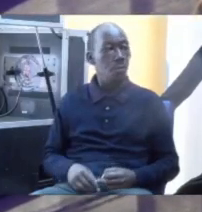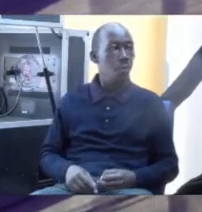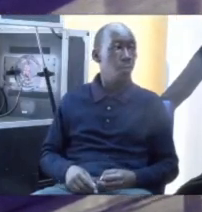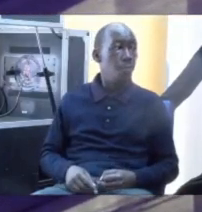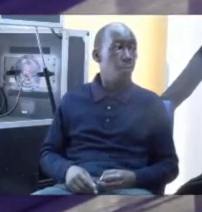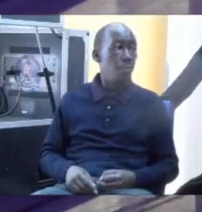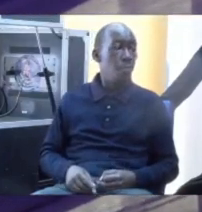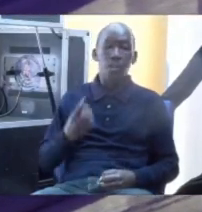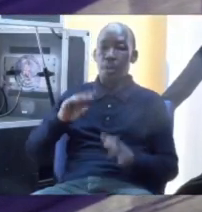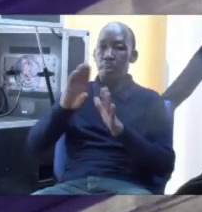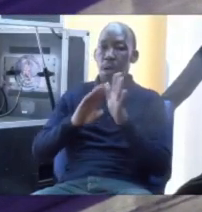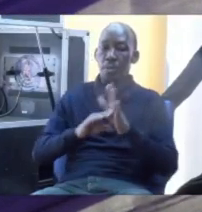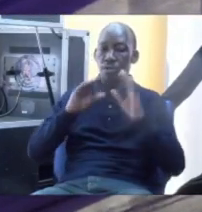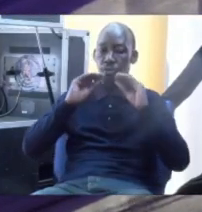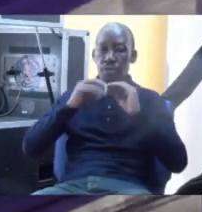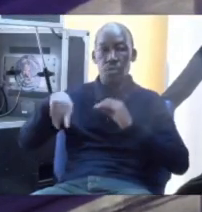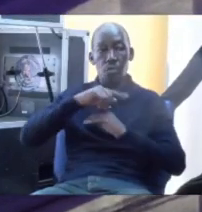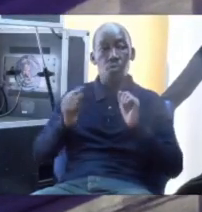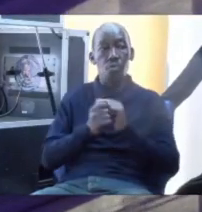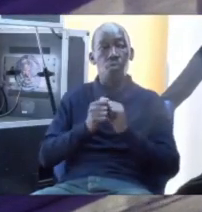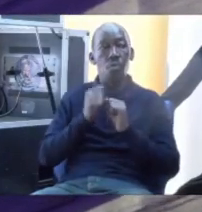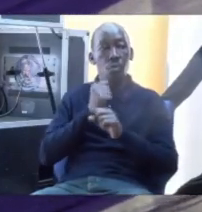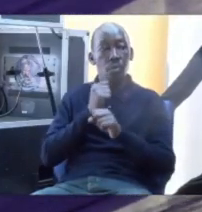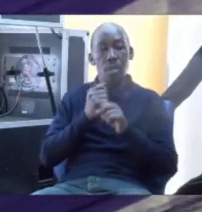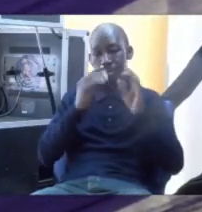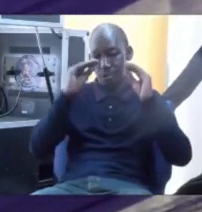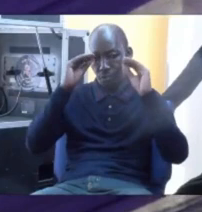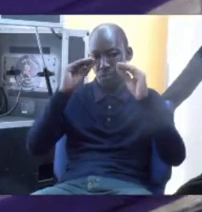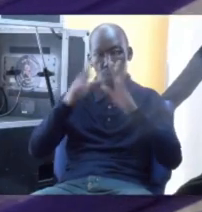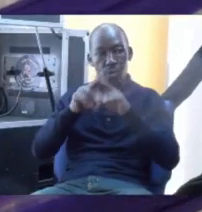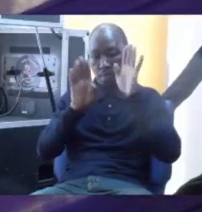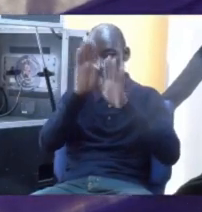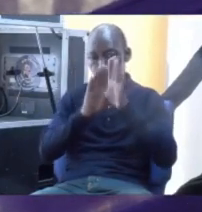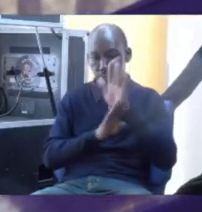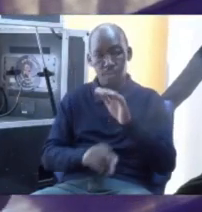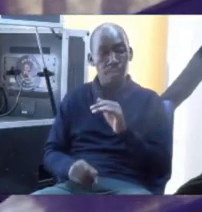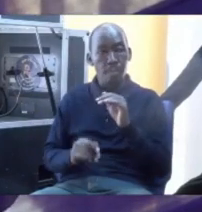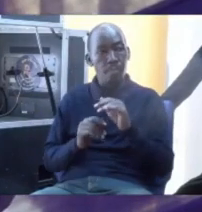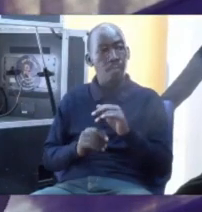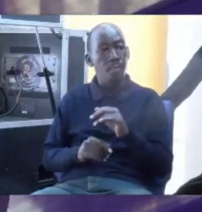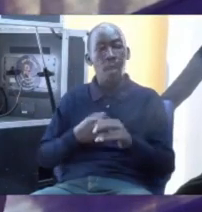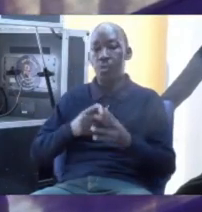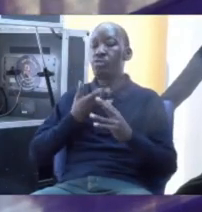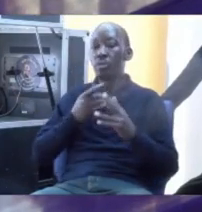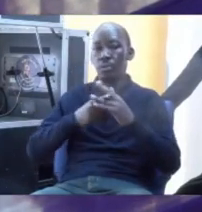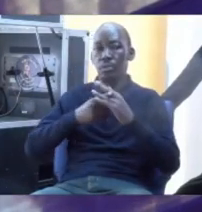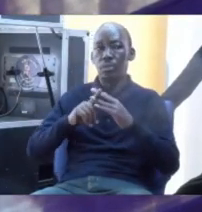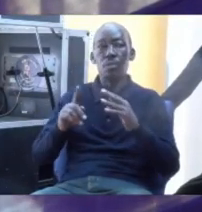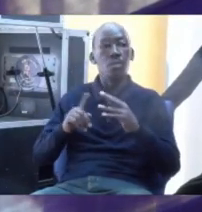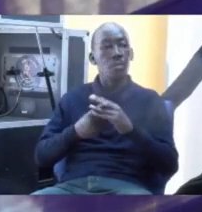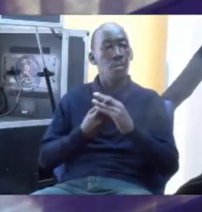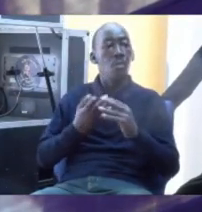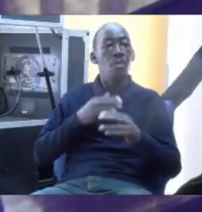As a Bible teacher, I've chosen to flip it, Bishop. Kama mwalimu wa Biblia nimeisunguza tu. I want to begin with the Father. Nataka kuanza